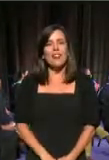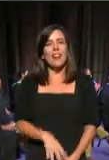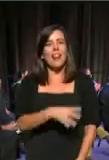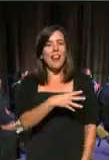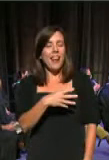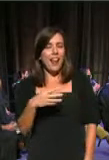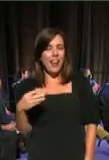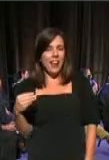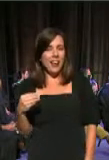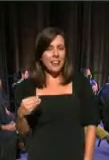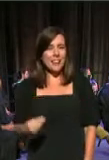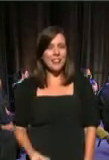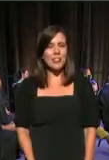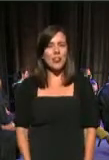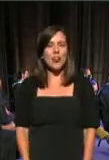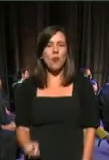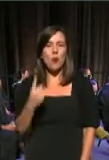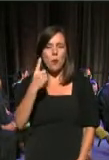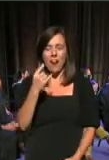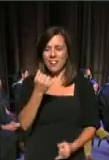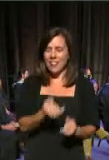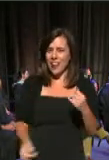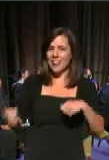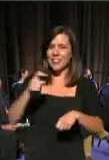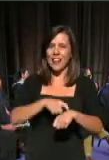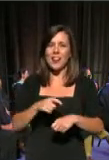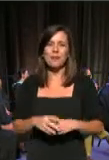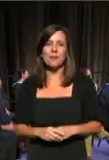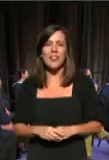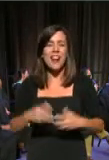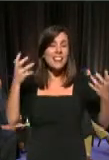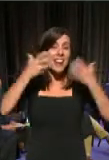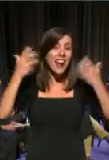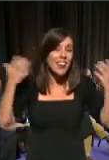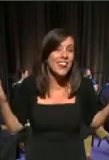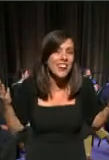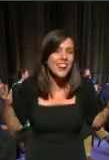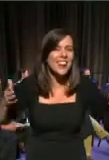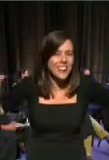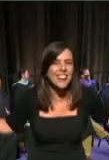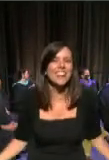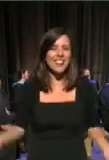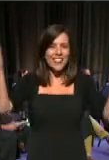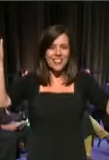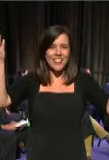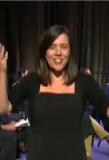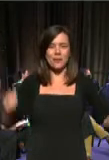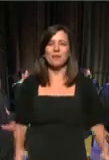And for one last time, Tigers!